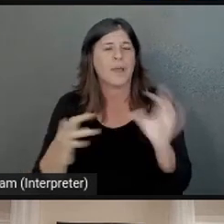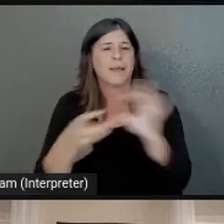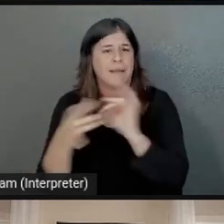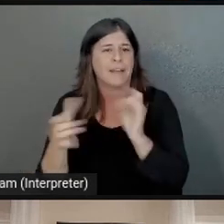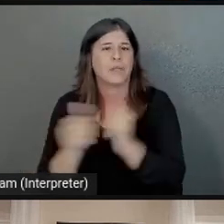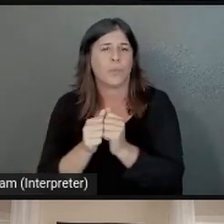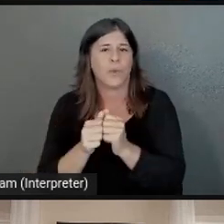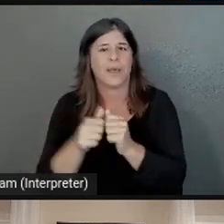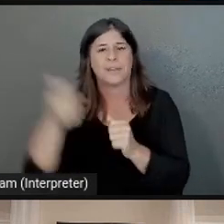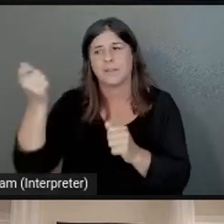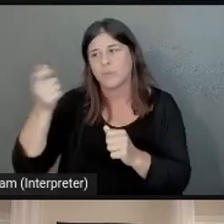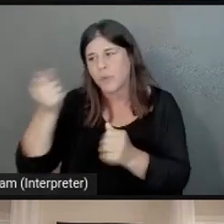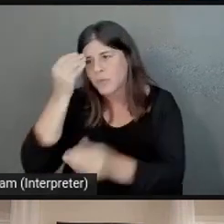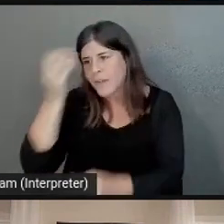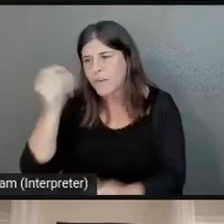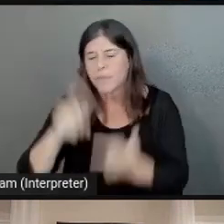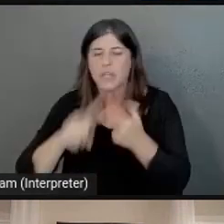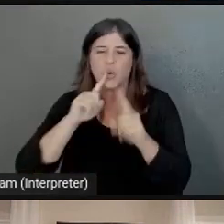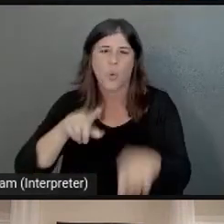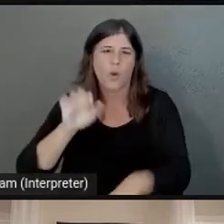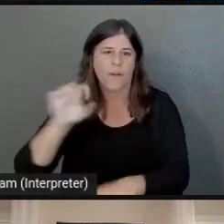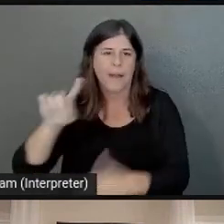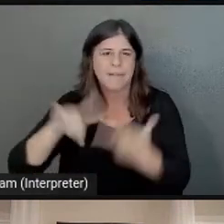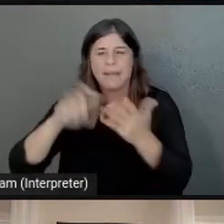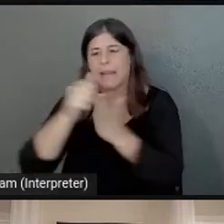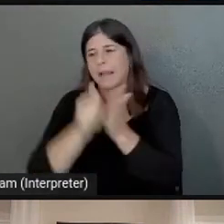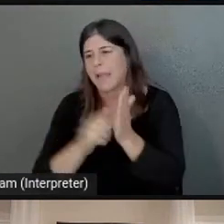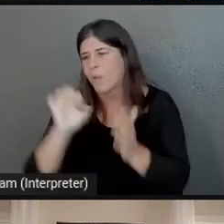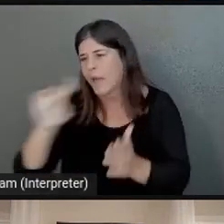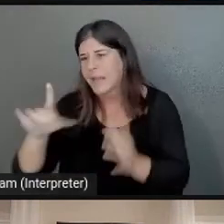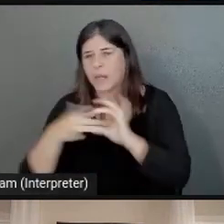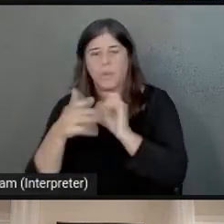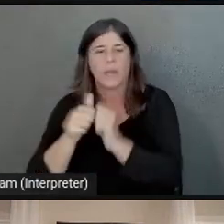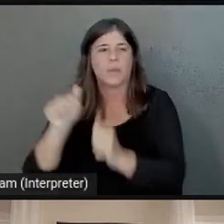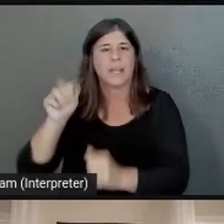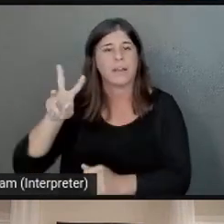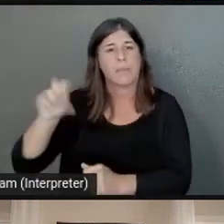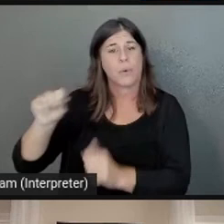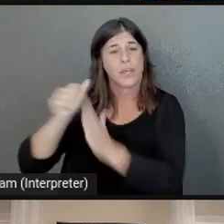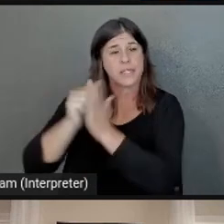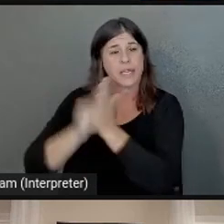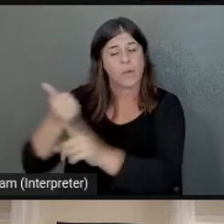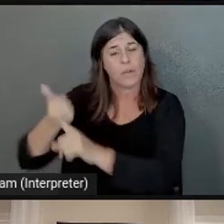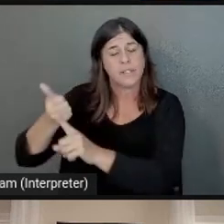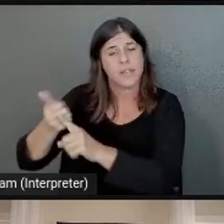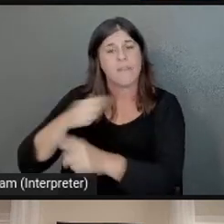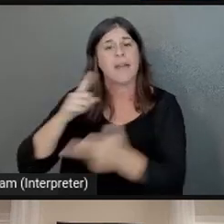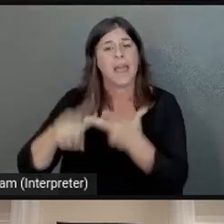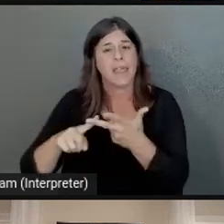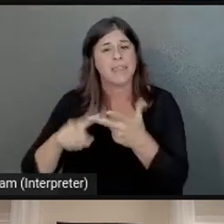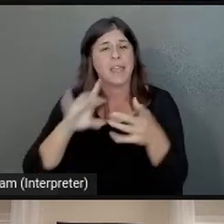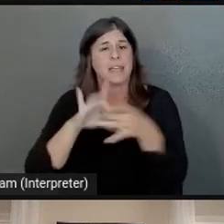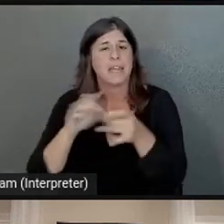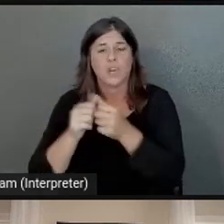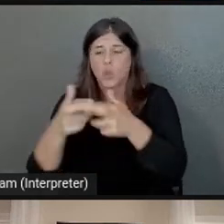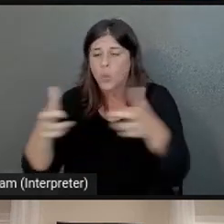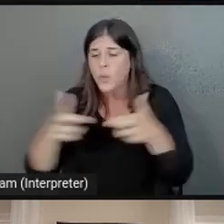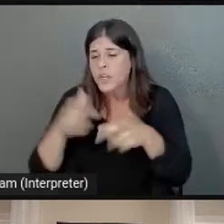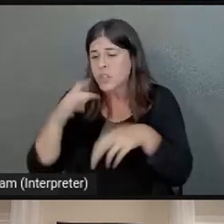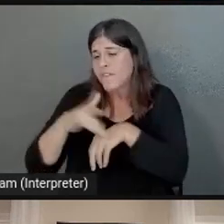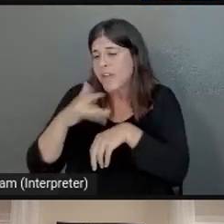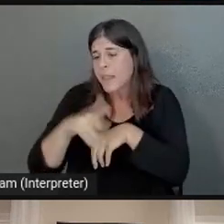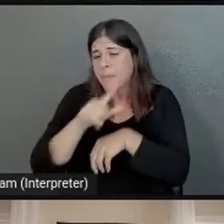subscription information, order ID, account ID associated with your AWS account, and then the associated region availability zone,